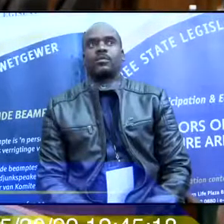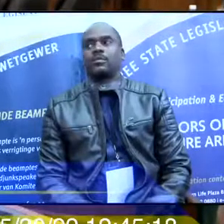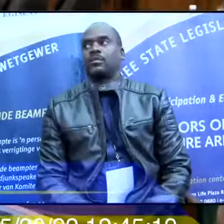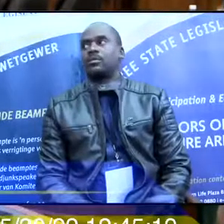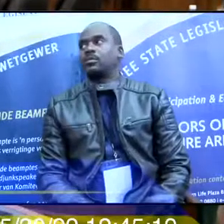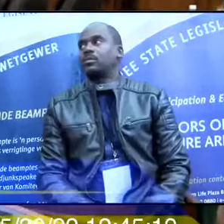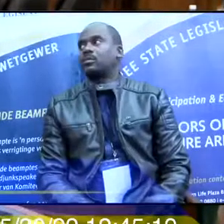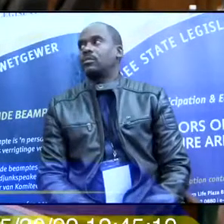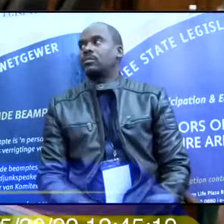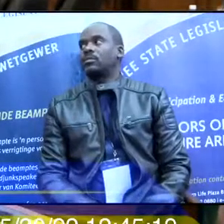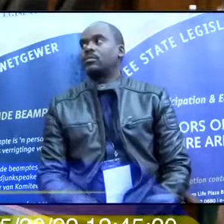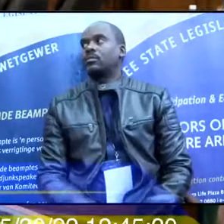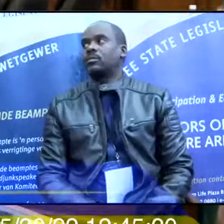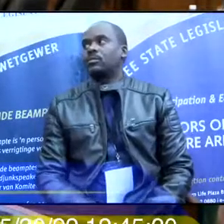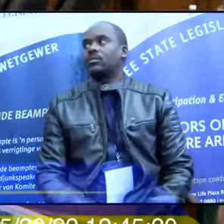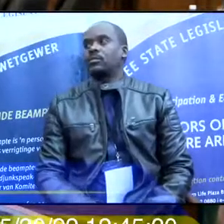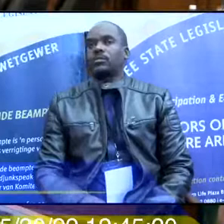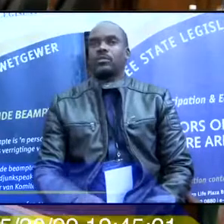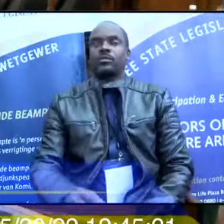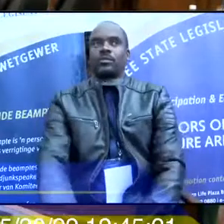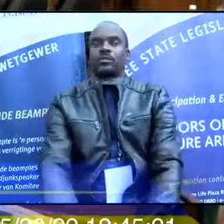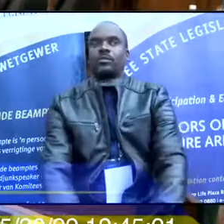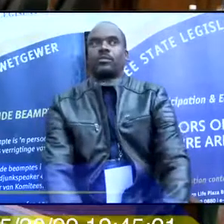let me see did you hear them